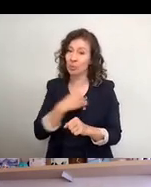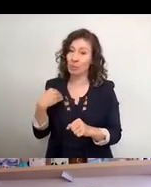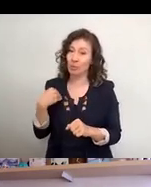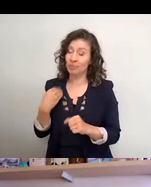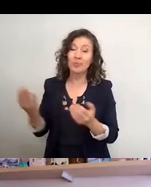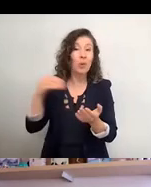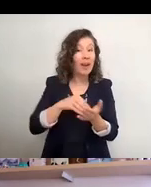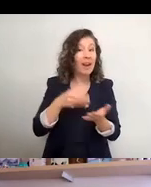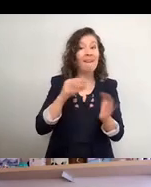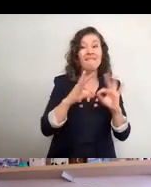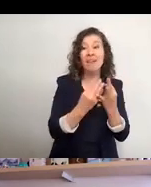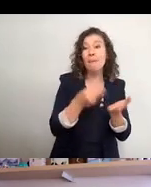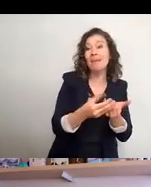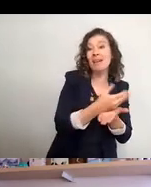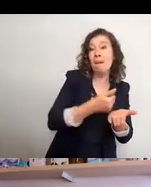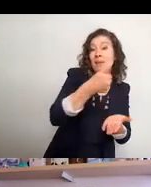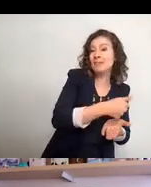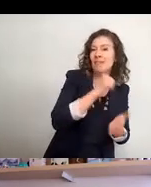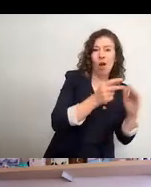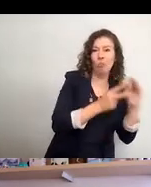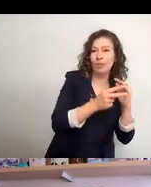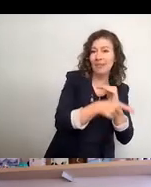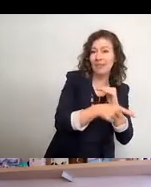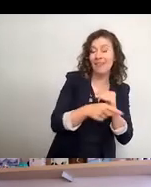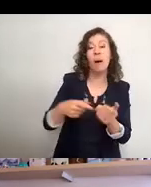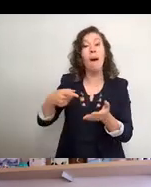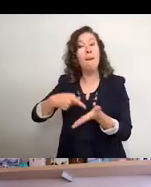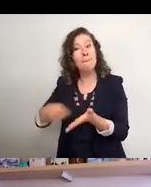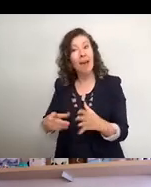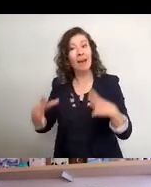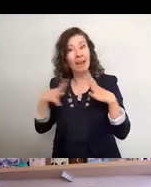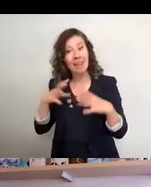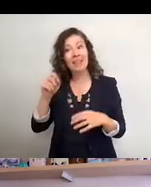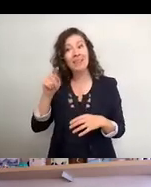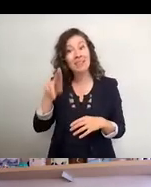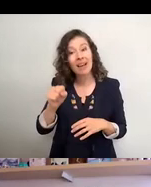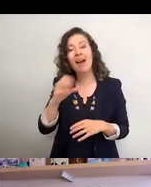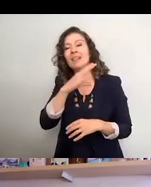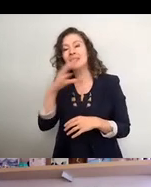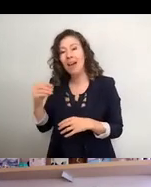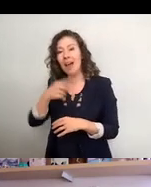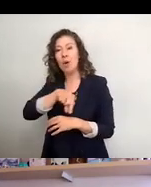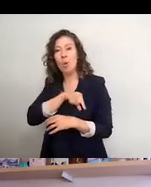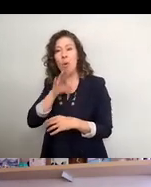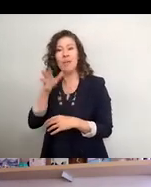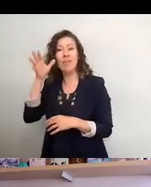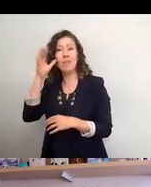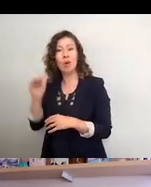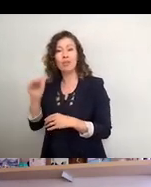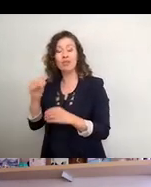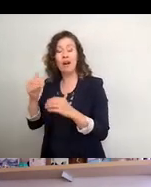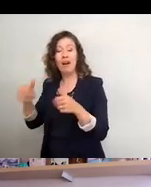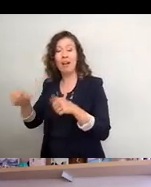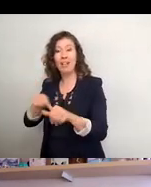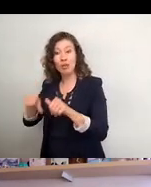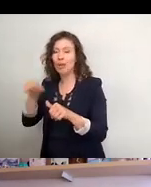income was not predictive, and both paid leave status and the quality of parent-child interactions were kind of the most predictive of